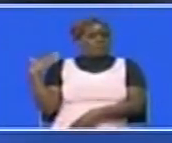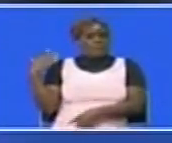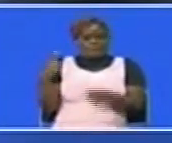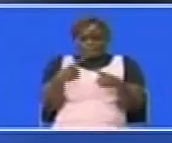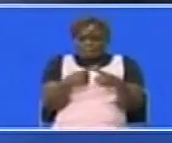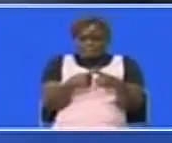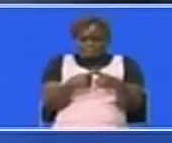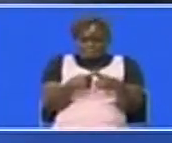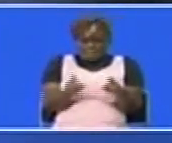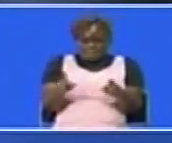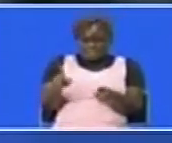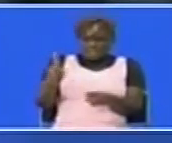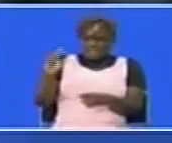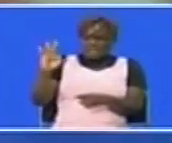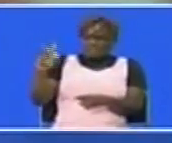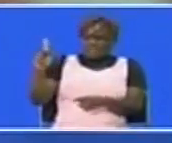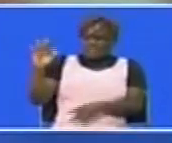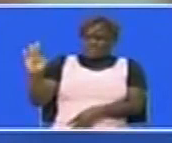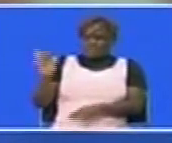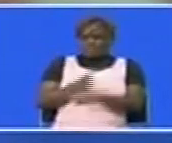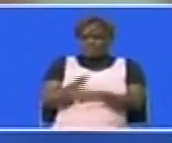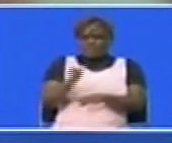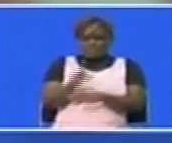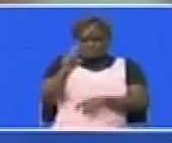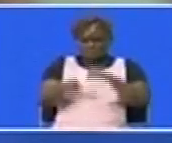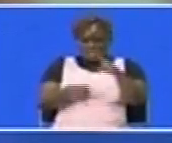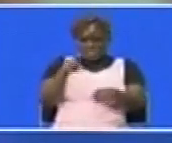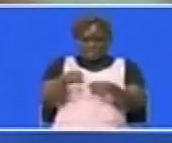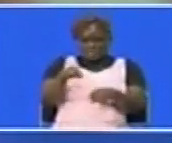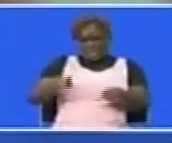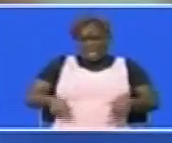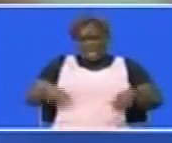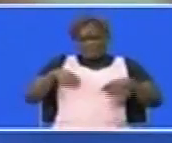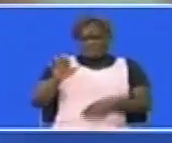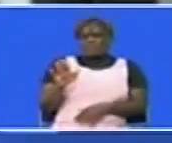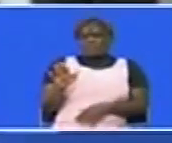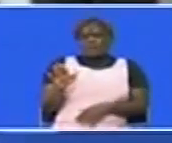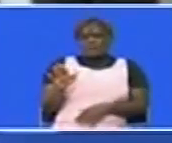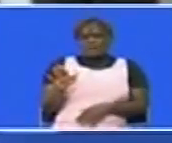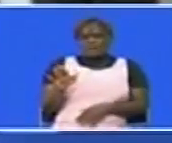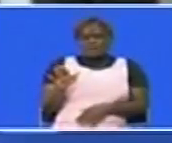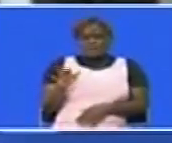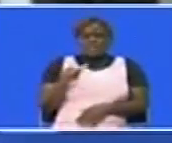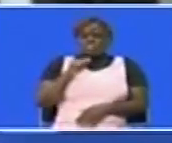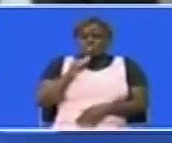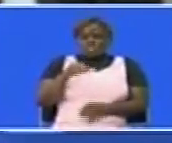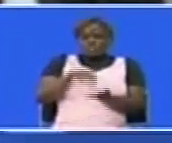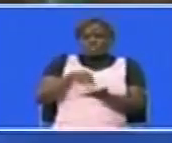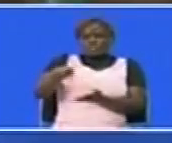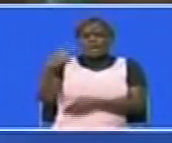However, FKF leaders Eldoret branch blame some of the players for their lavish lifestyle, which is not a case for